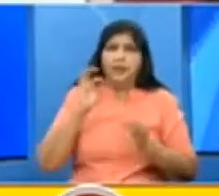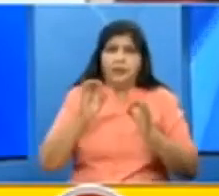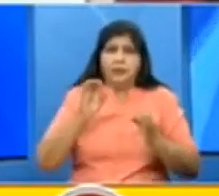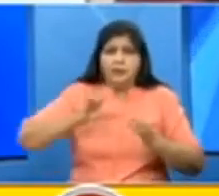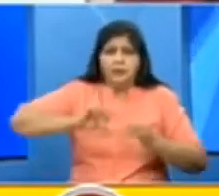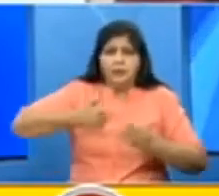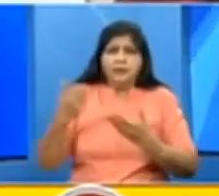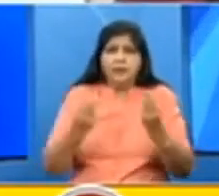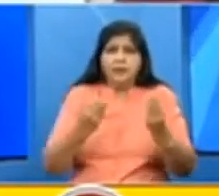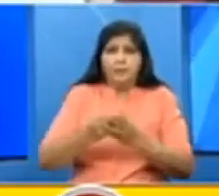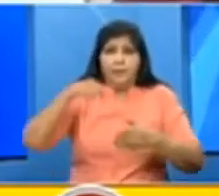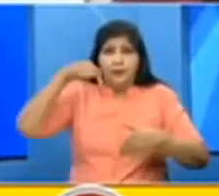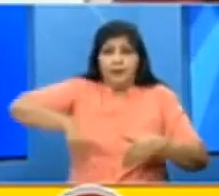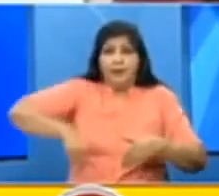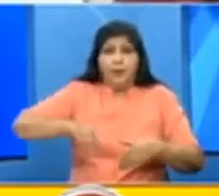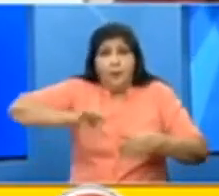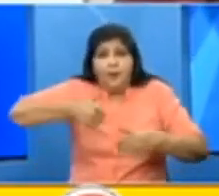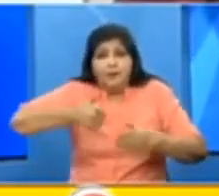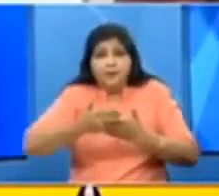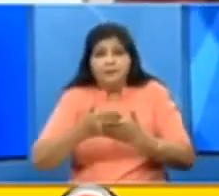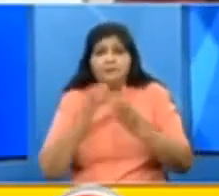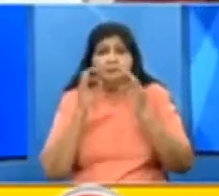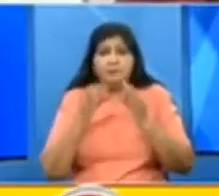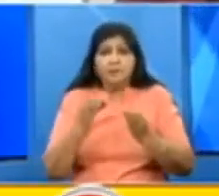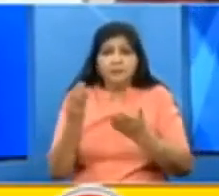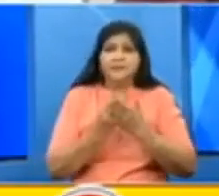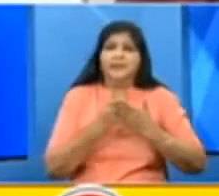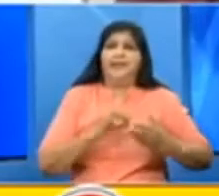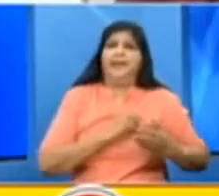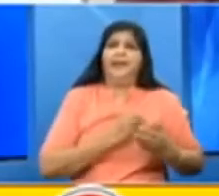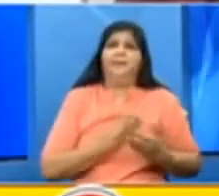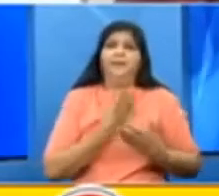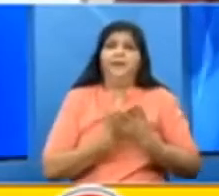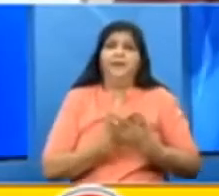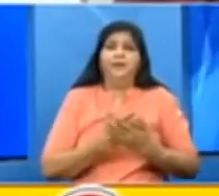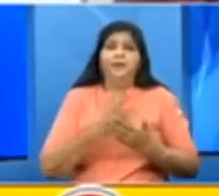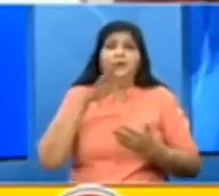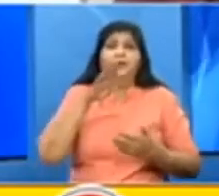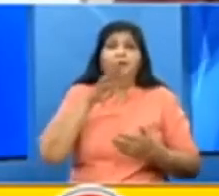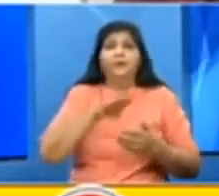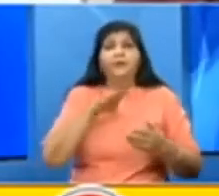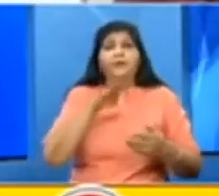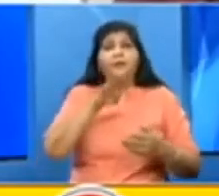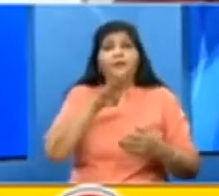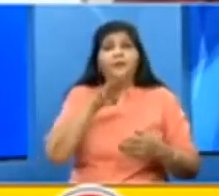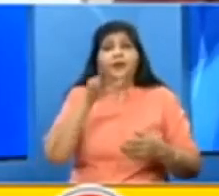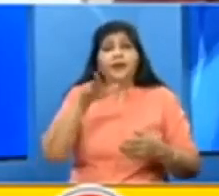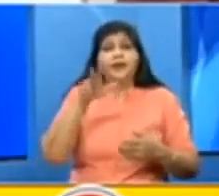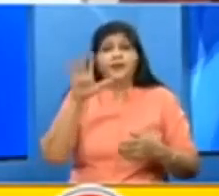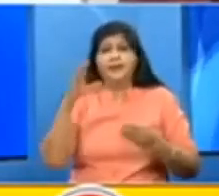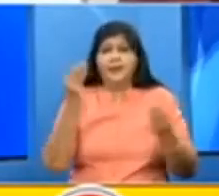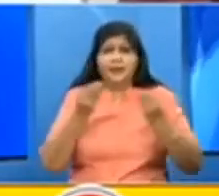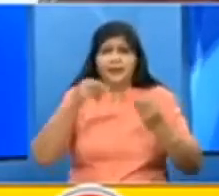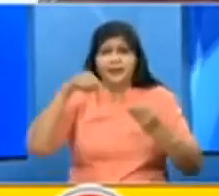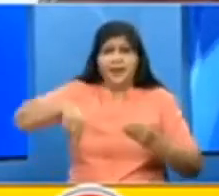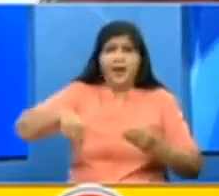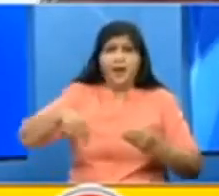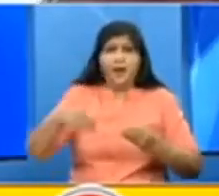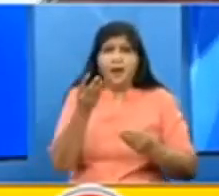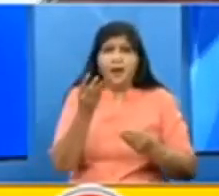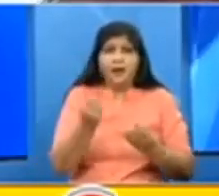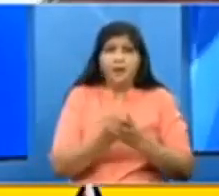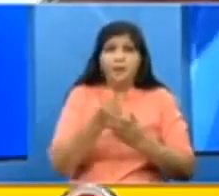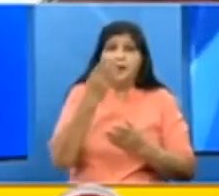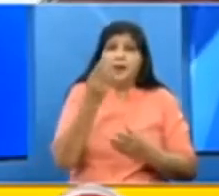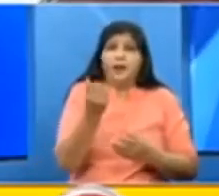I will get a good result. What were your expectation? 485 or 486, like that I thought, sir. And now?